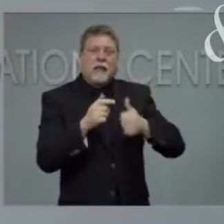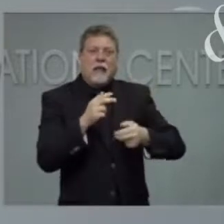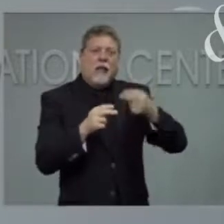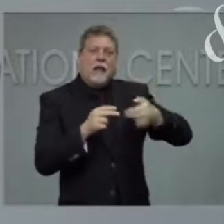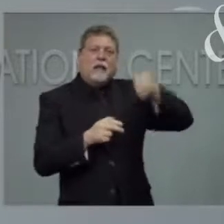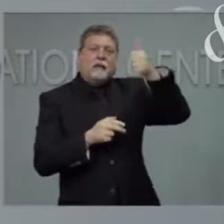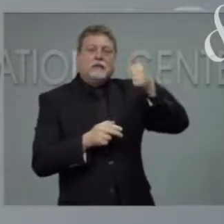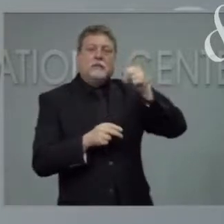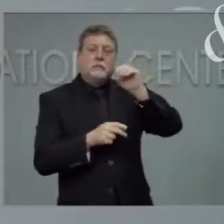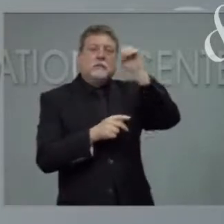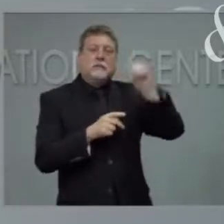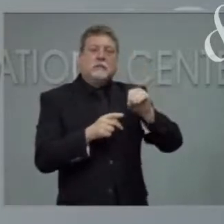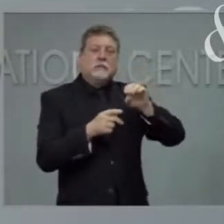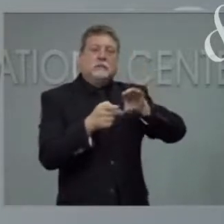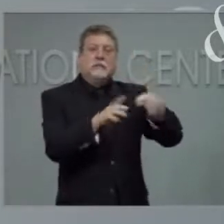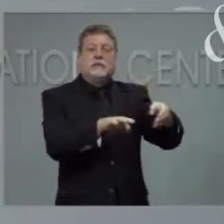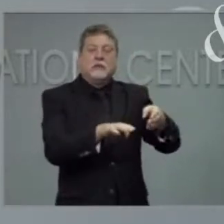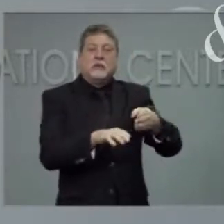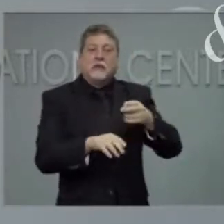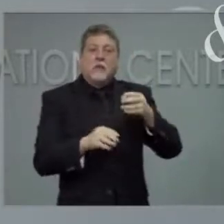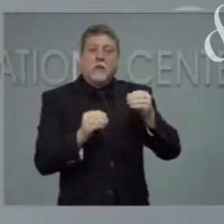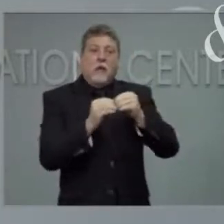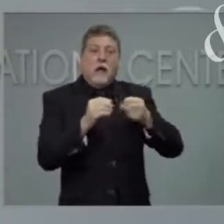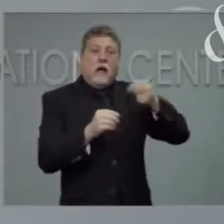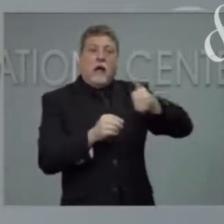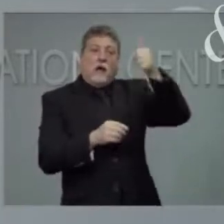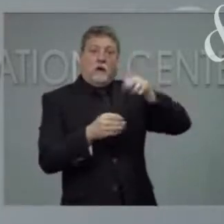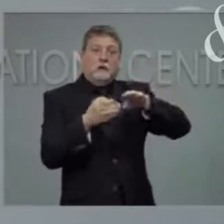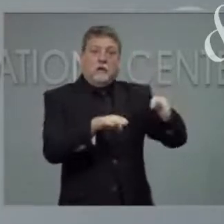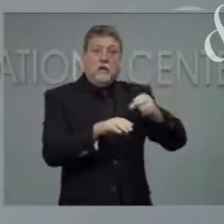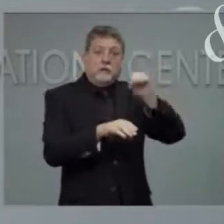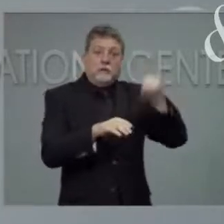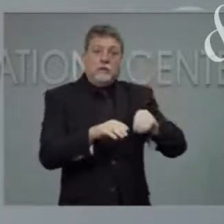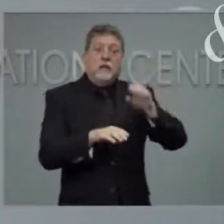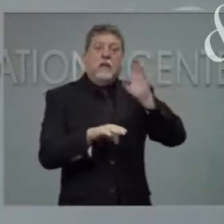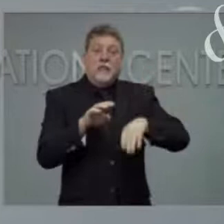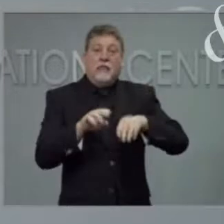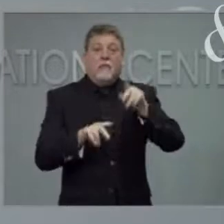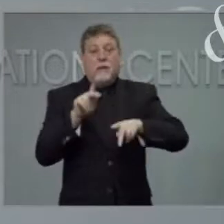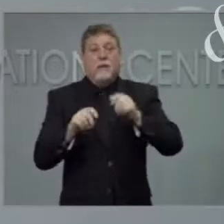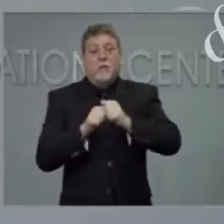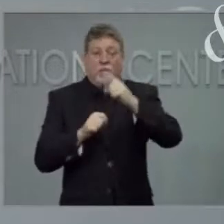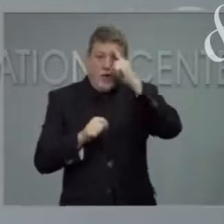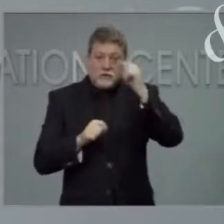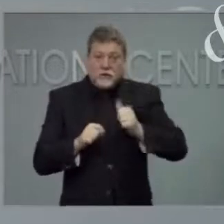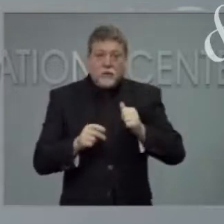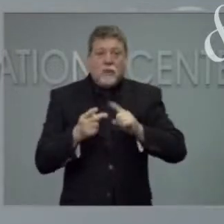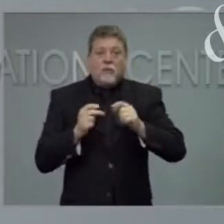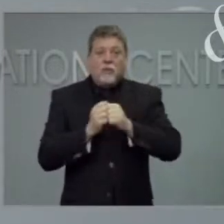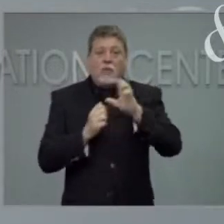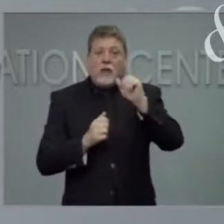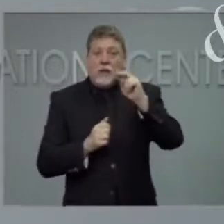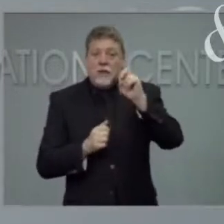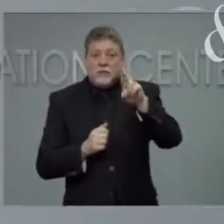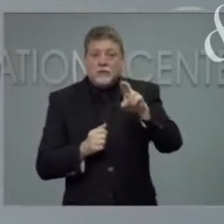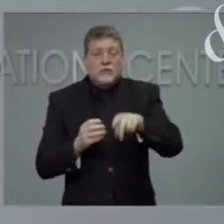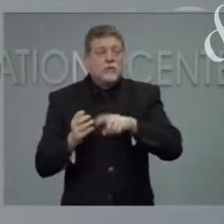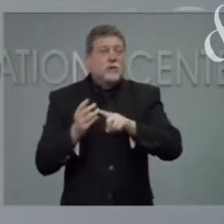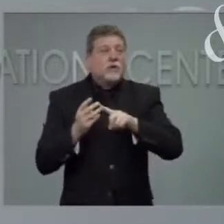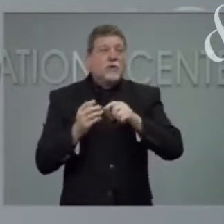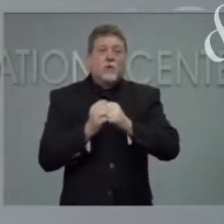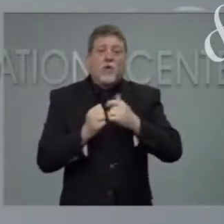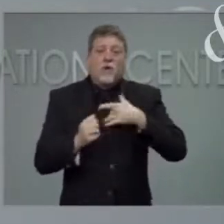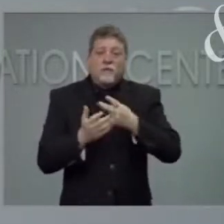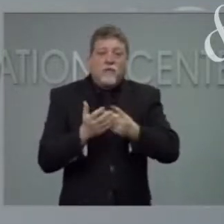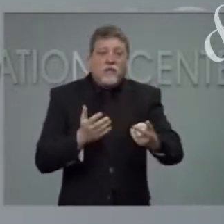of mortality. They had mortality rates that were even higher than people with Alzheimer's, people with cancer, people with